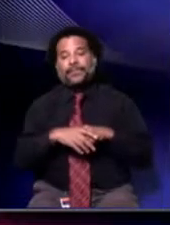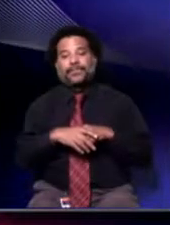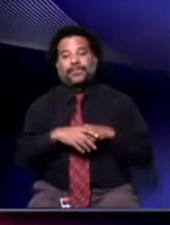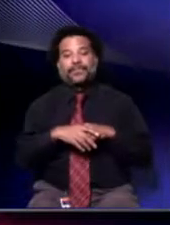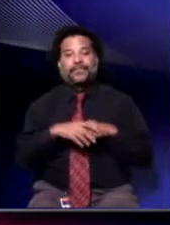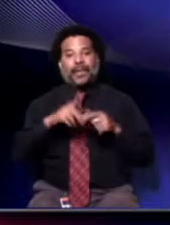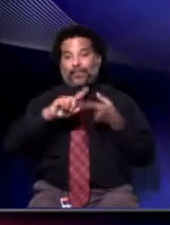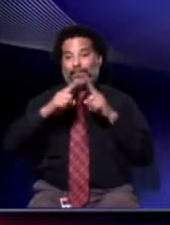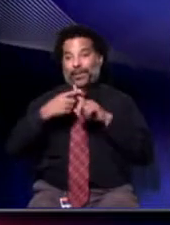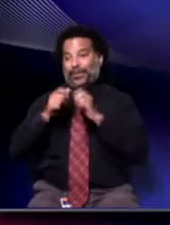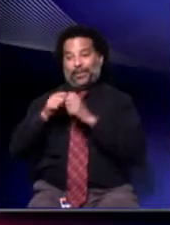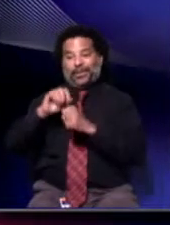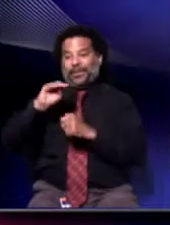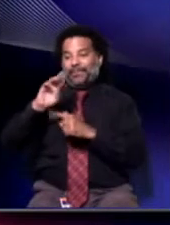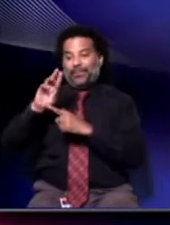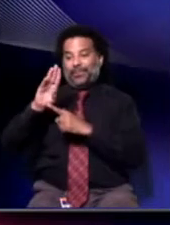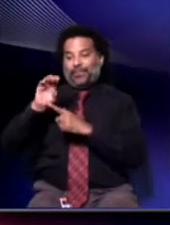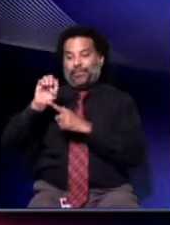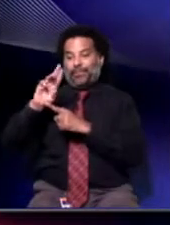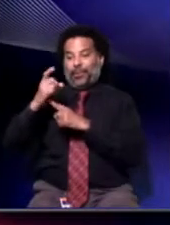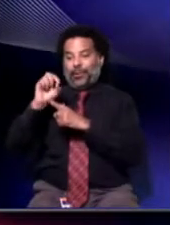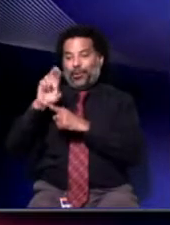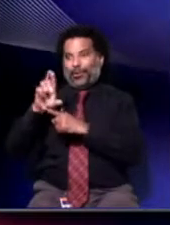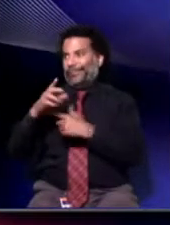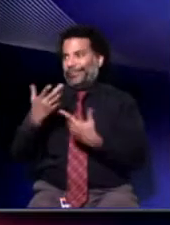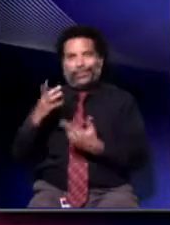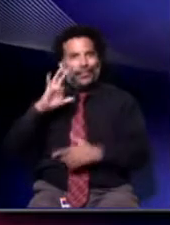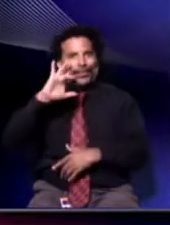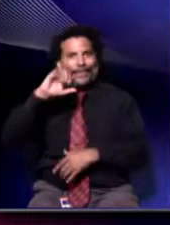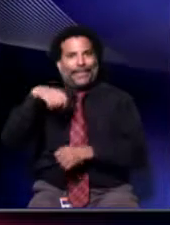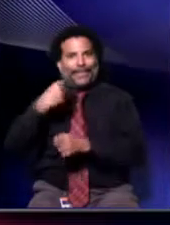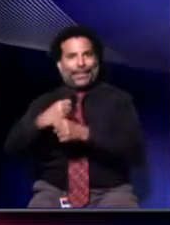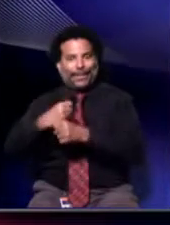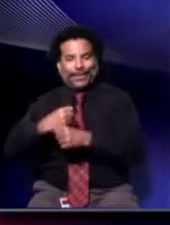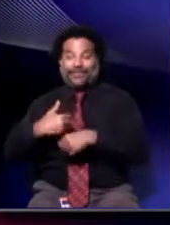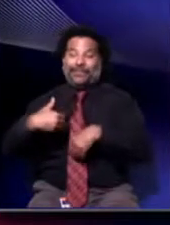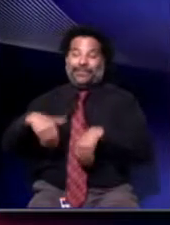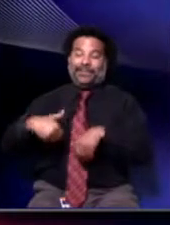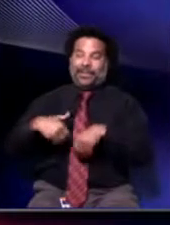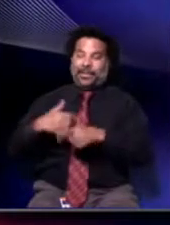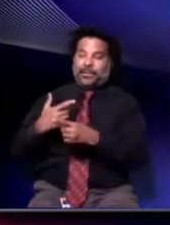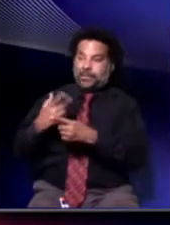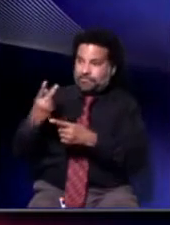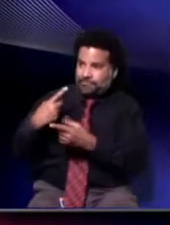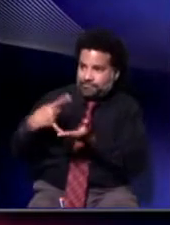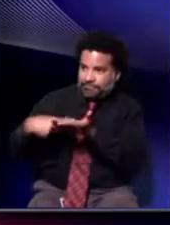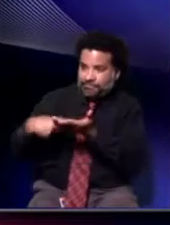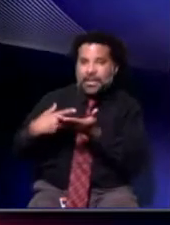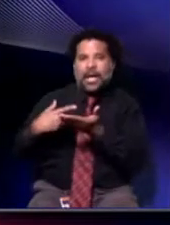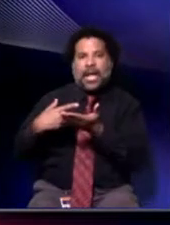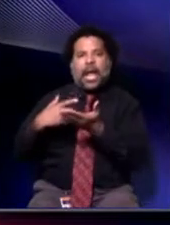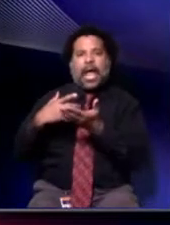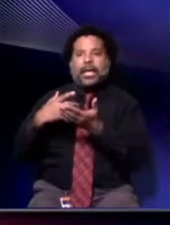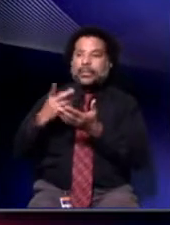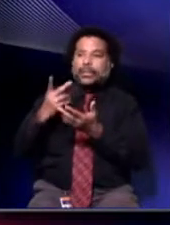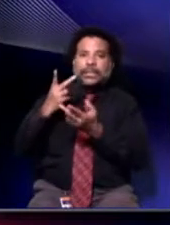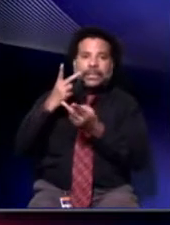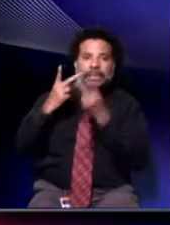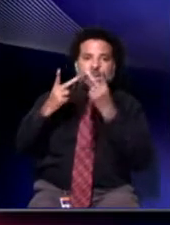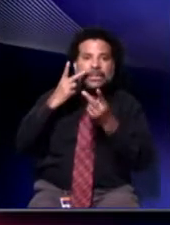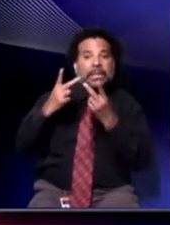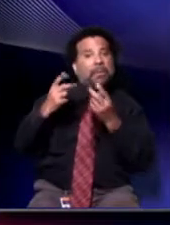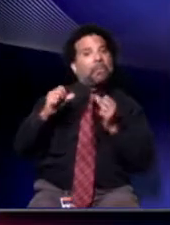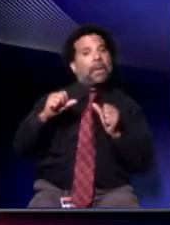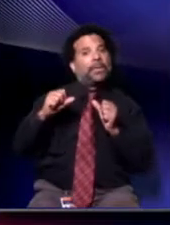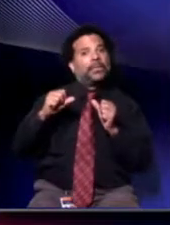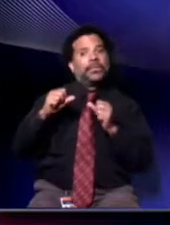friends now with Mr. Berger for probably 25 years or so, and looking at the results that can come